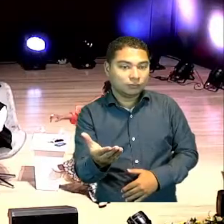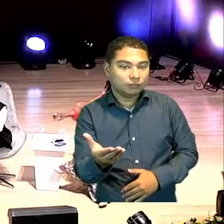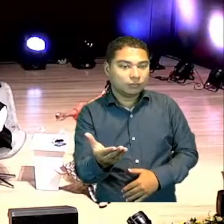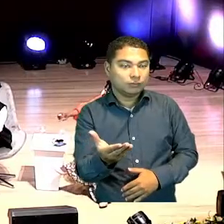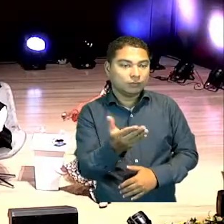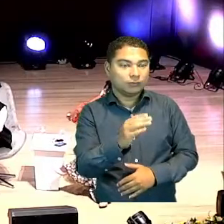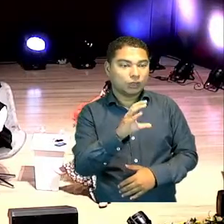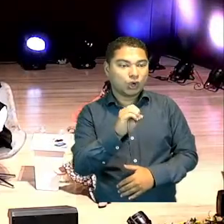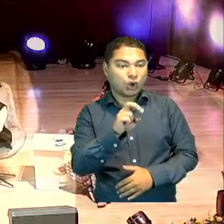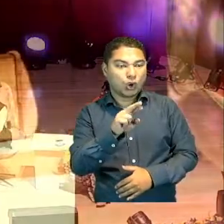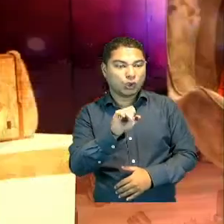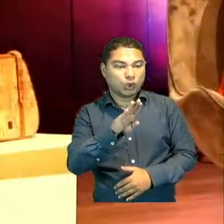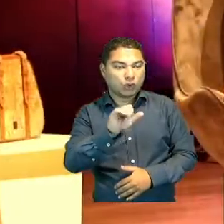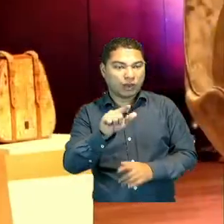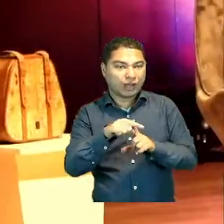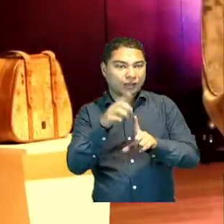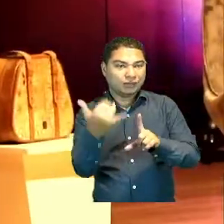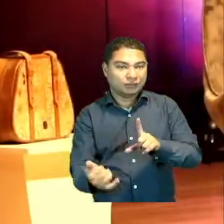welcome